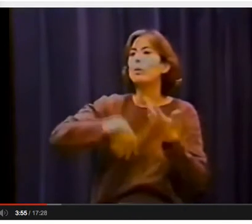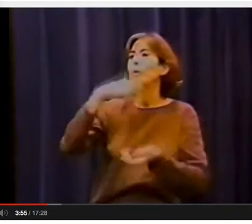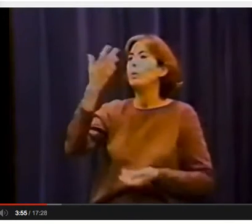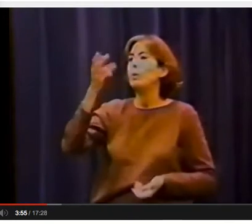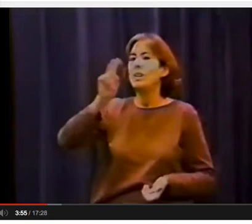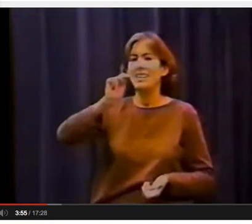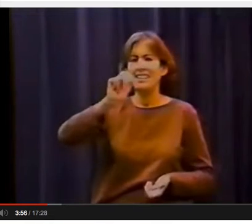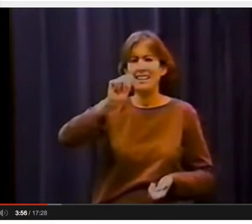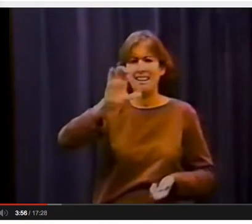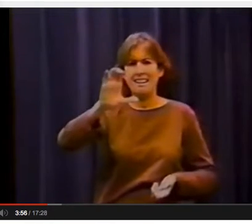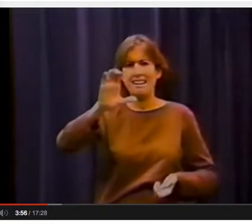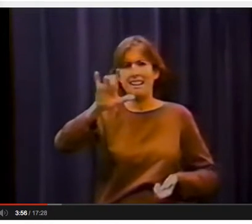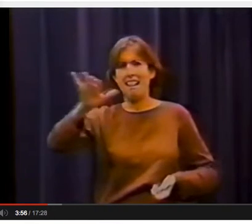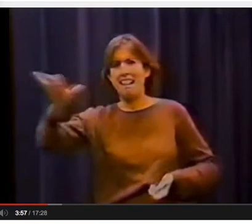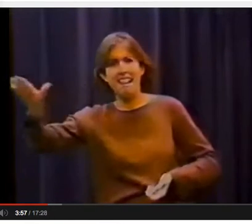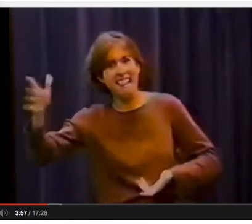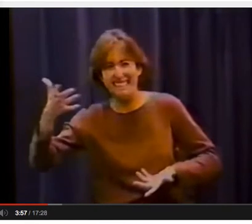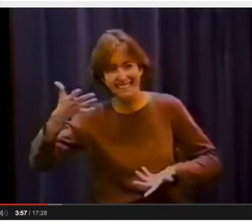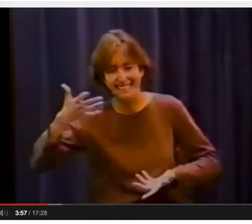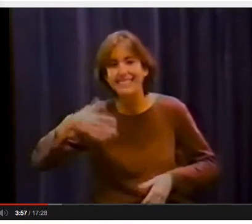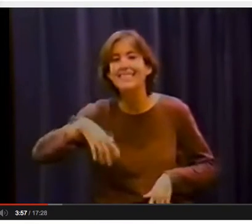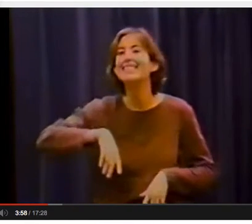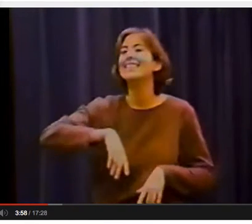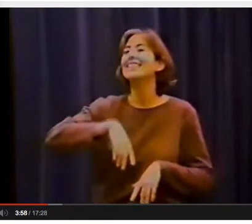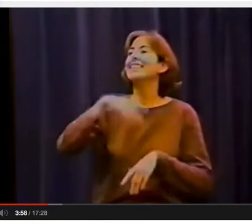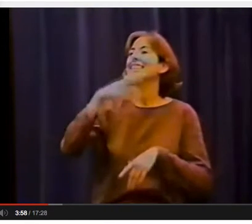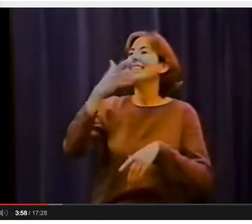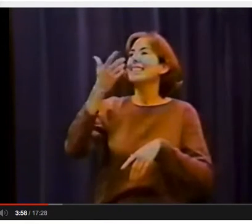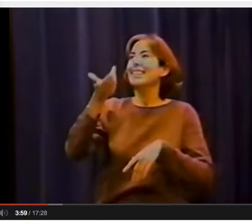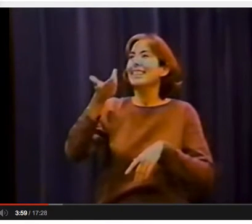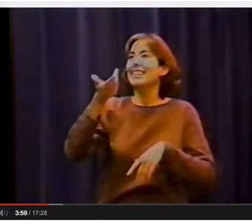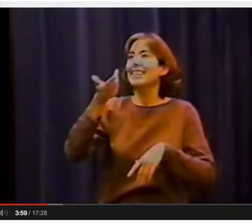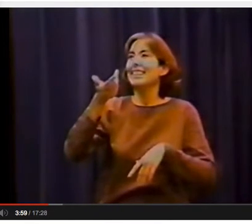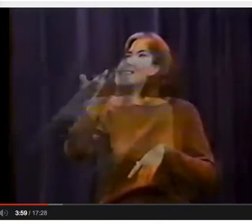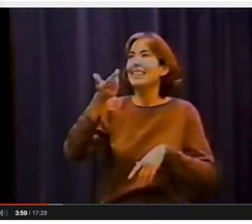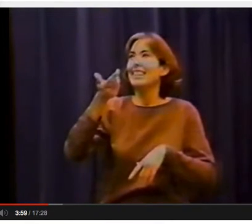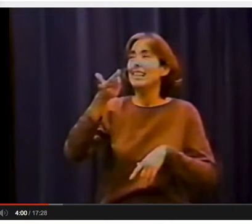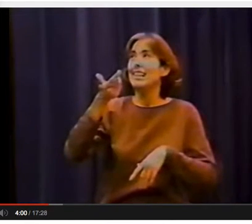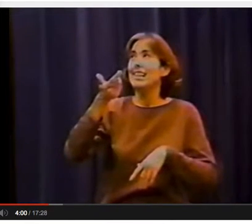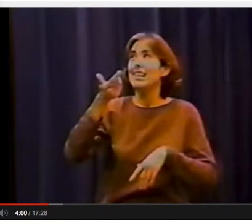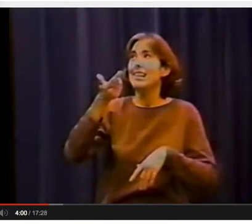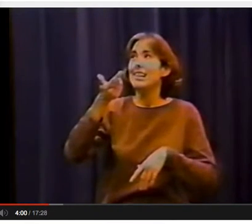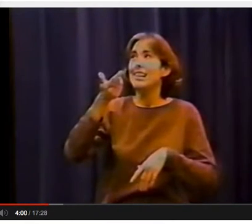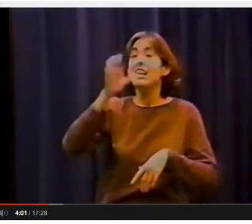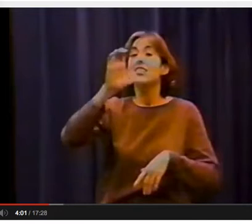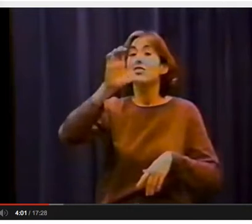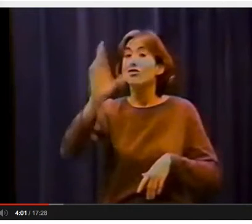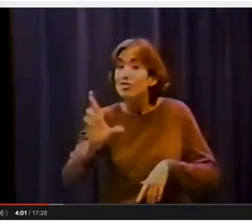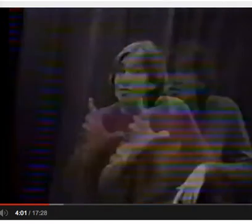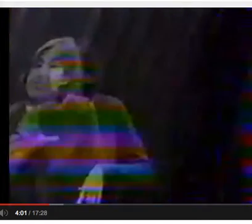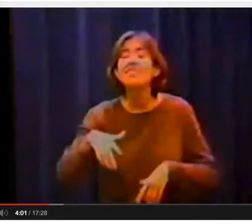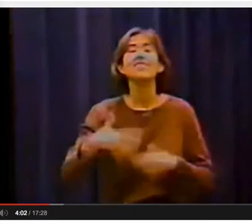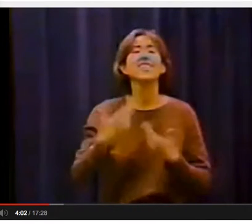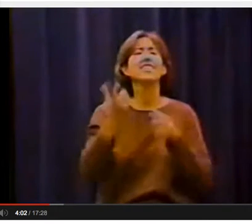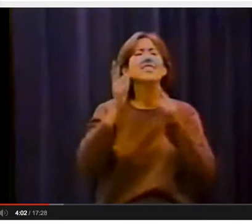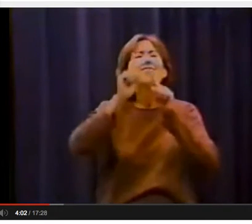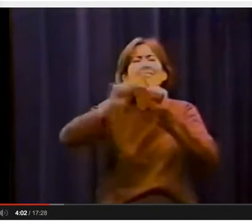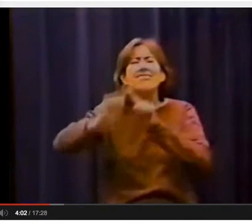they're the same. Some are from Puerto Rico, others are from Nicaragua,